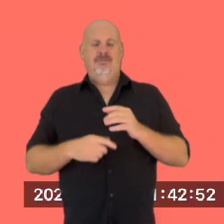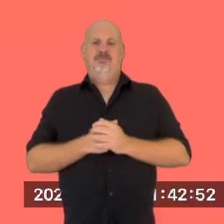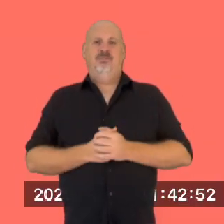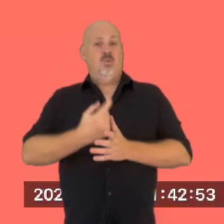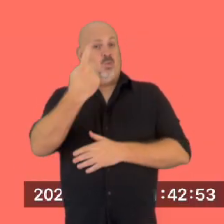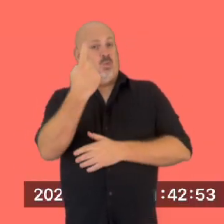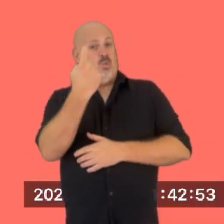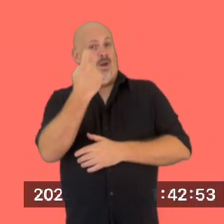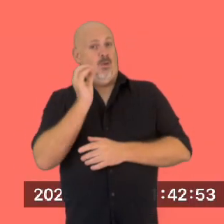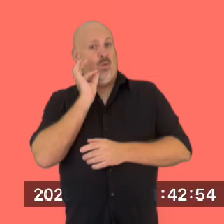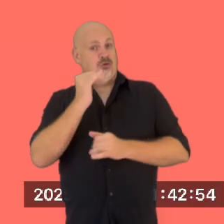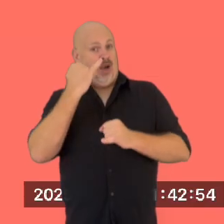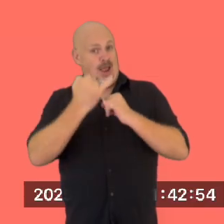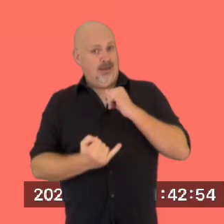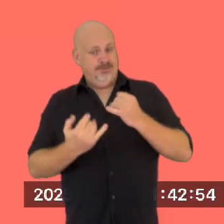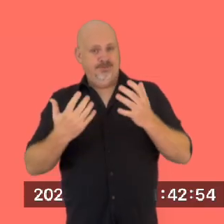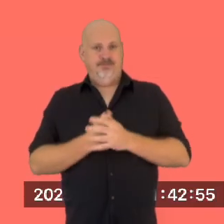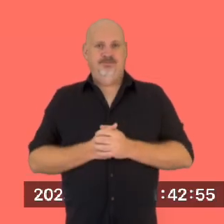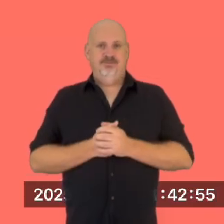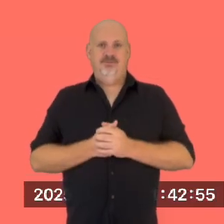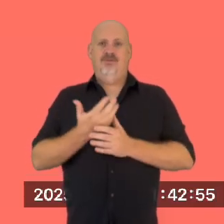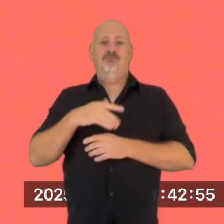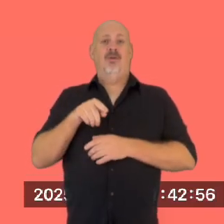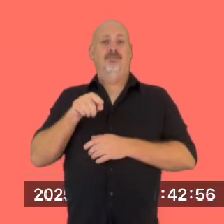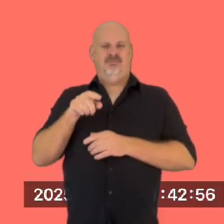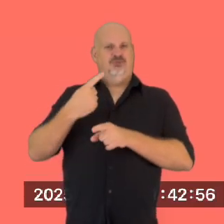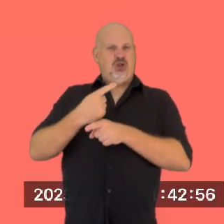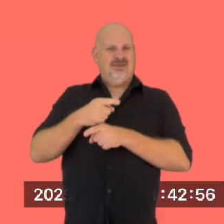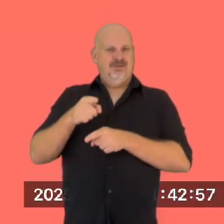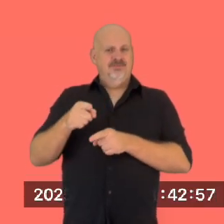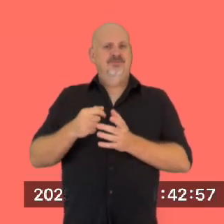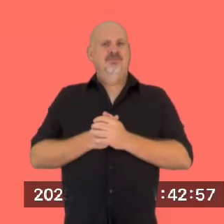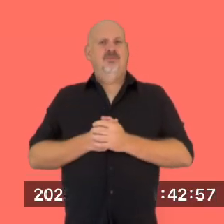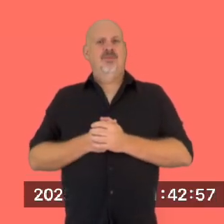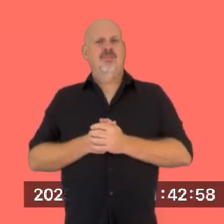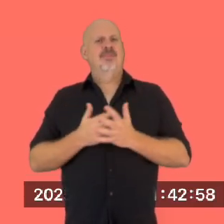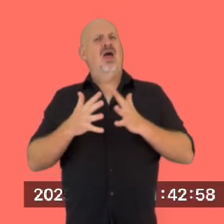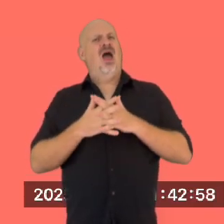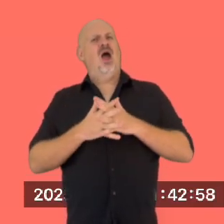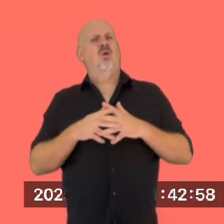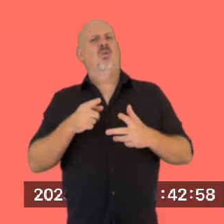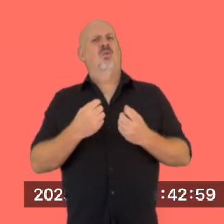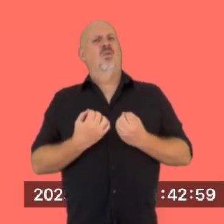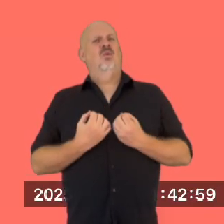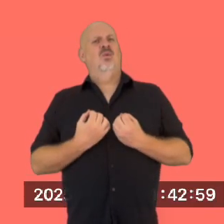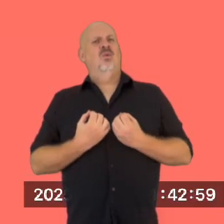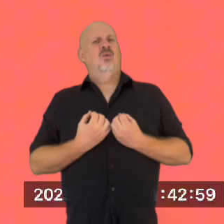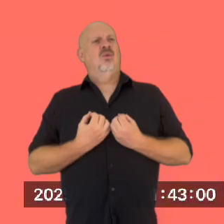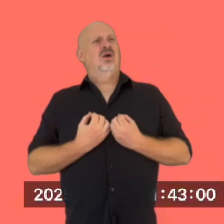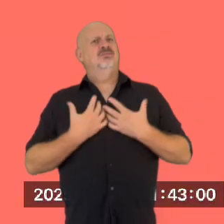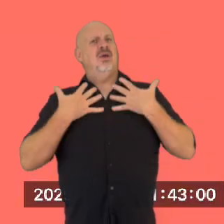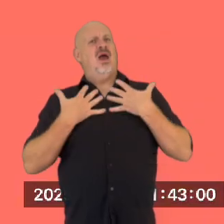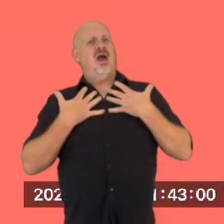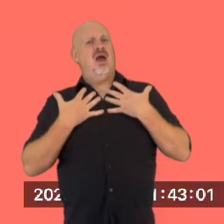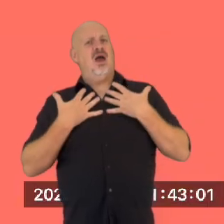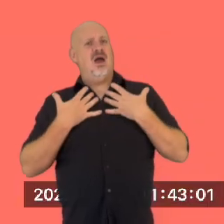Absolutely. And then we have one final question that is coming from the chat. How do you